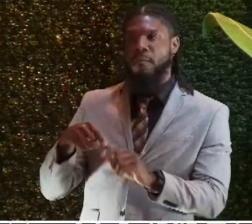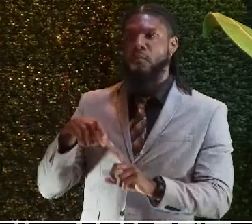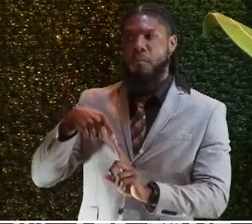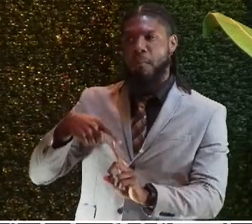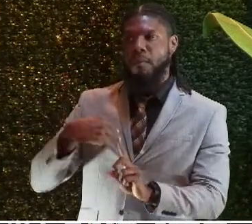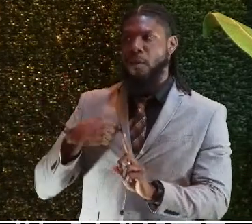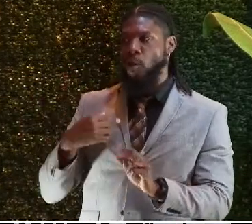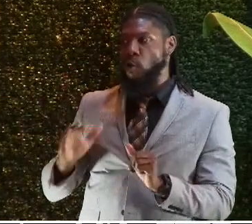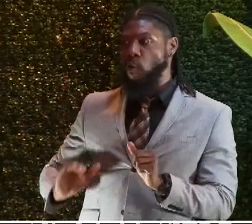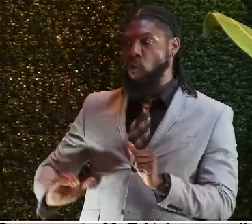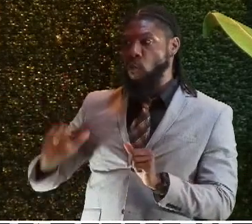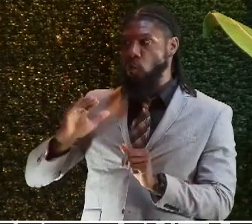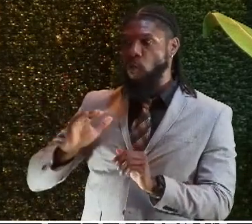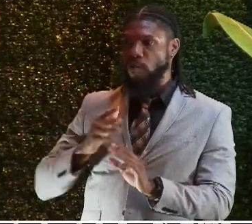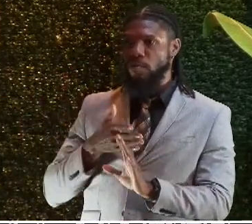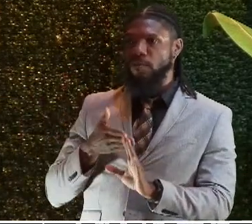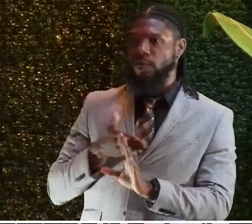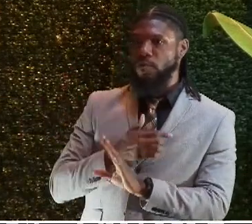this pre-transition,